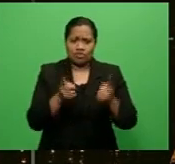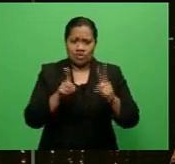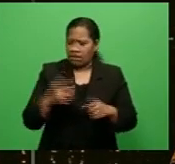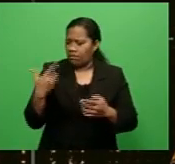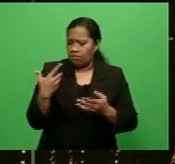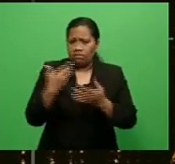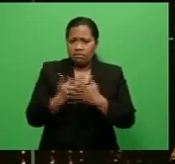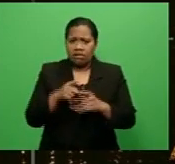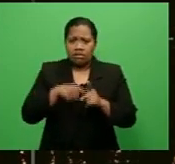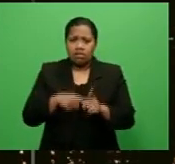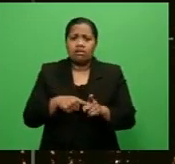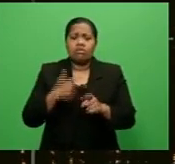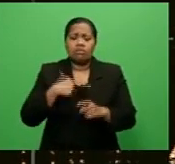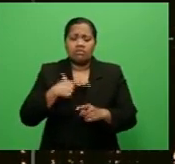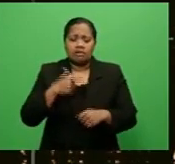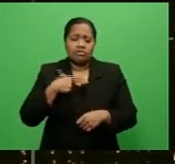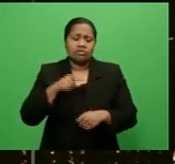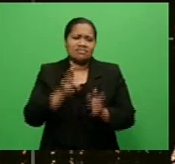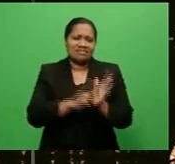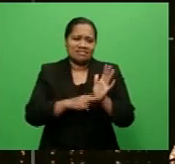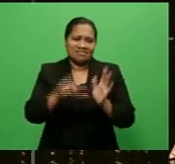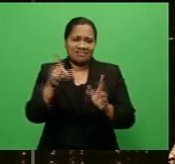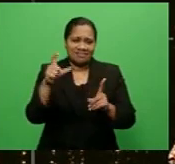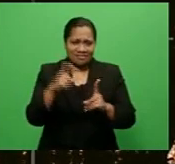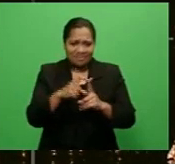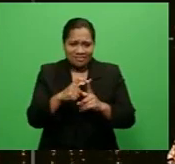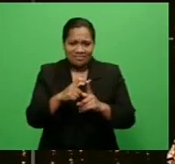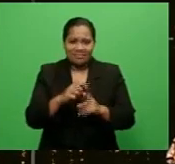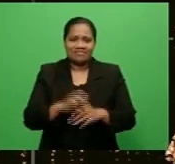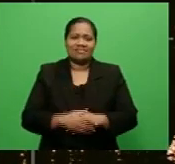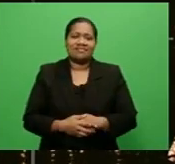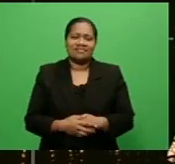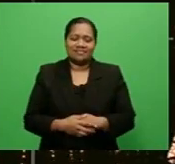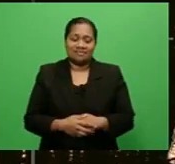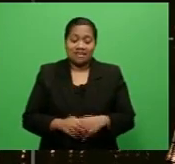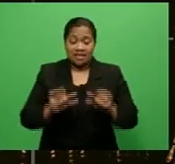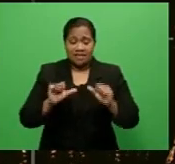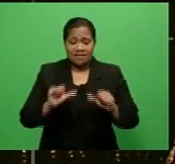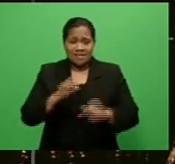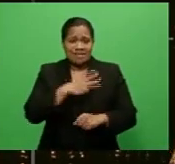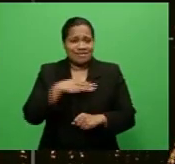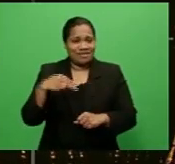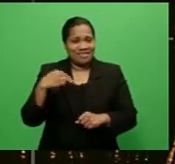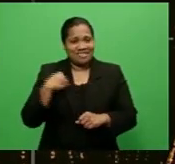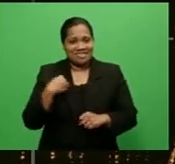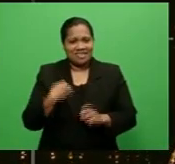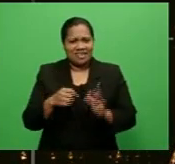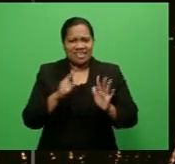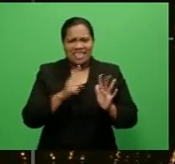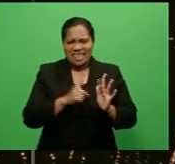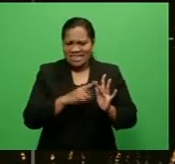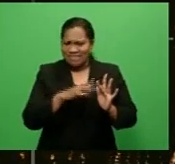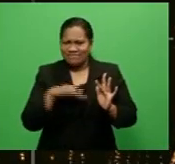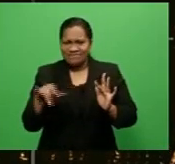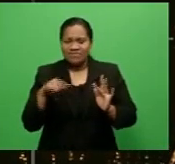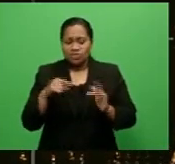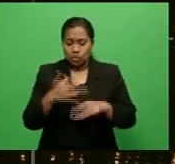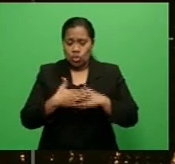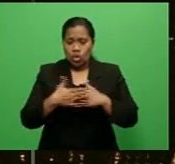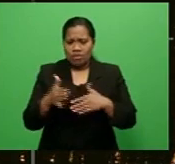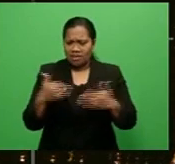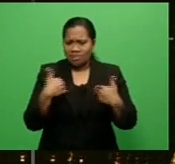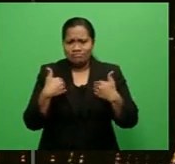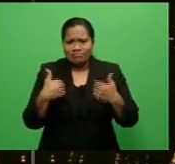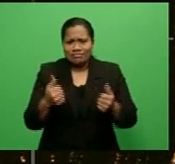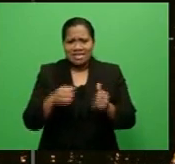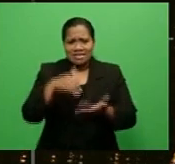as a result of non-communicable diseases. Defence Minister Nia Seruratu, while opening the Estes Wellness Centre